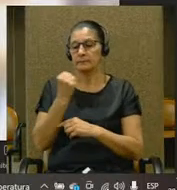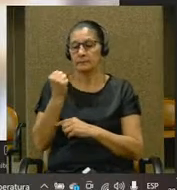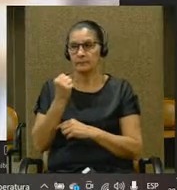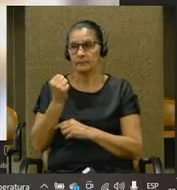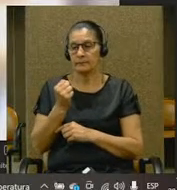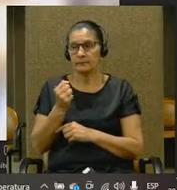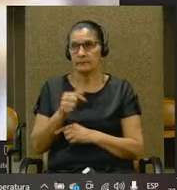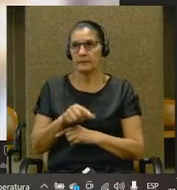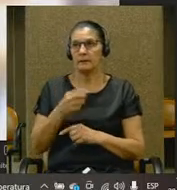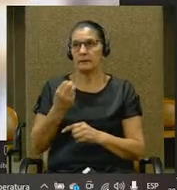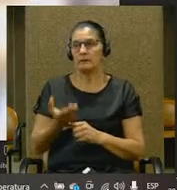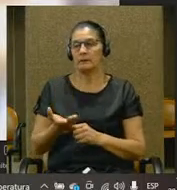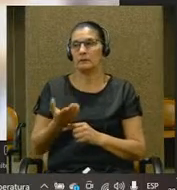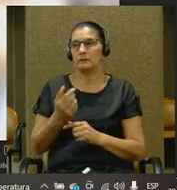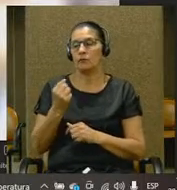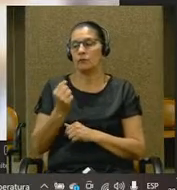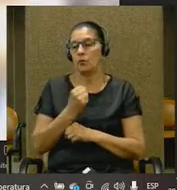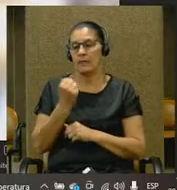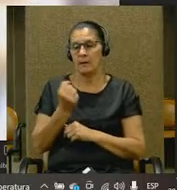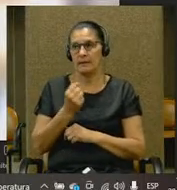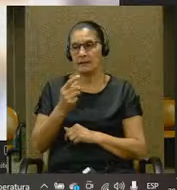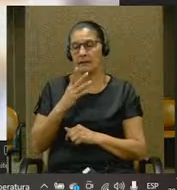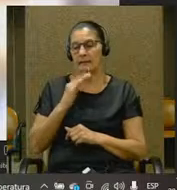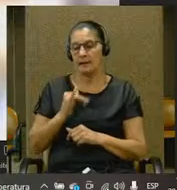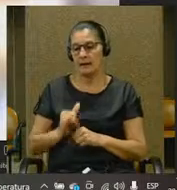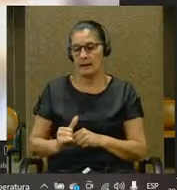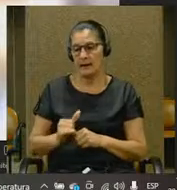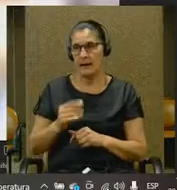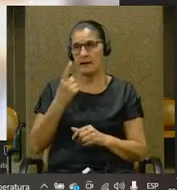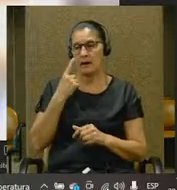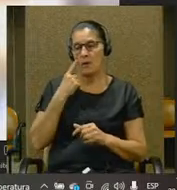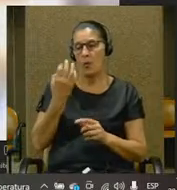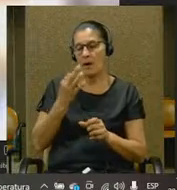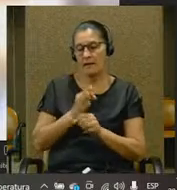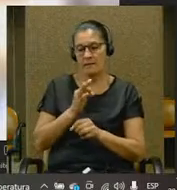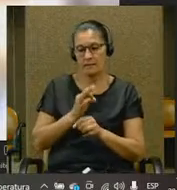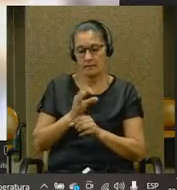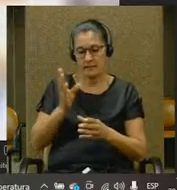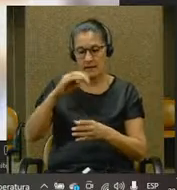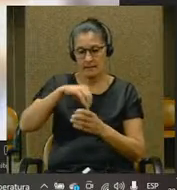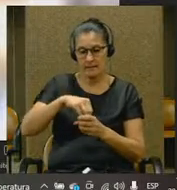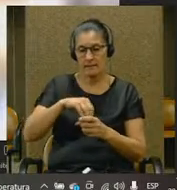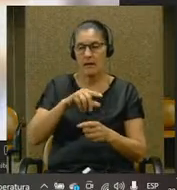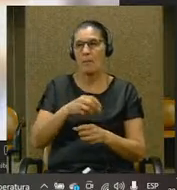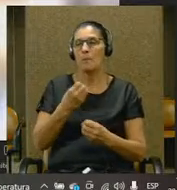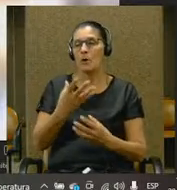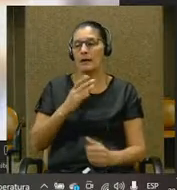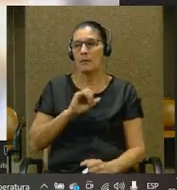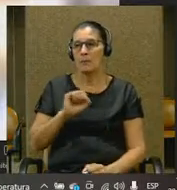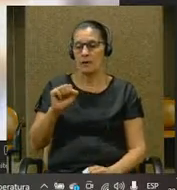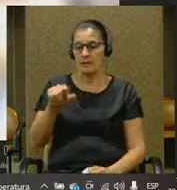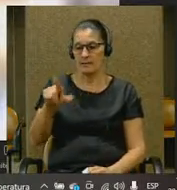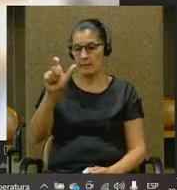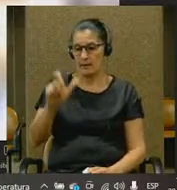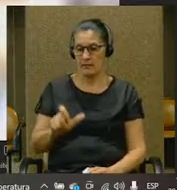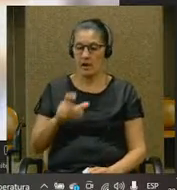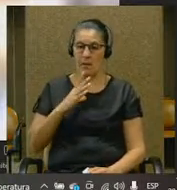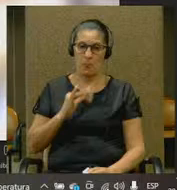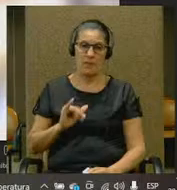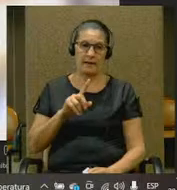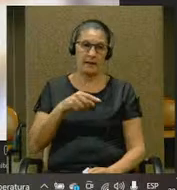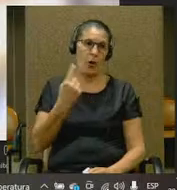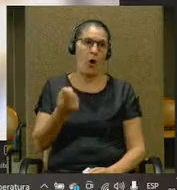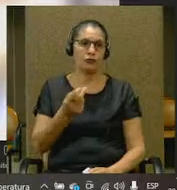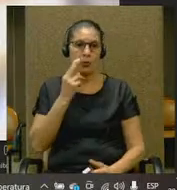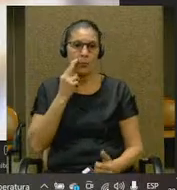multidisciplinary resource, because there may be many other issues that somebody is dealing with besides their drug use issue. And sometimes